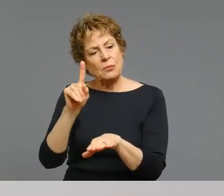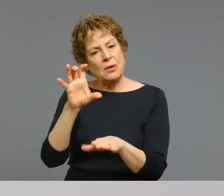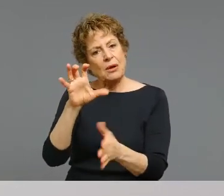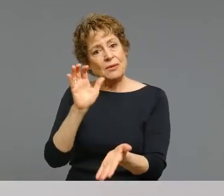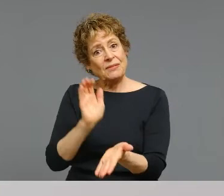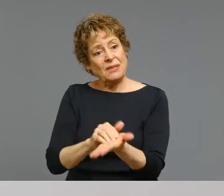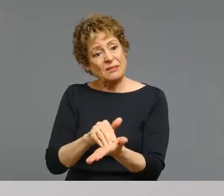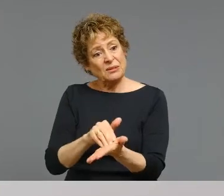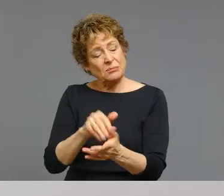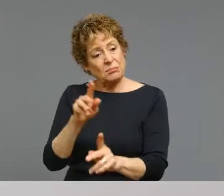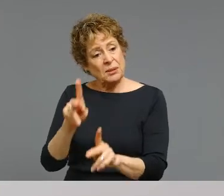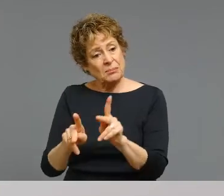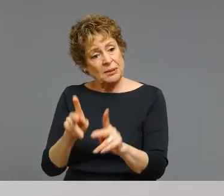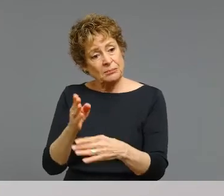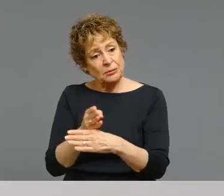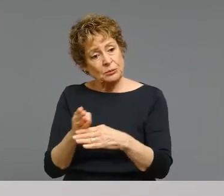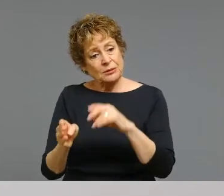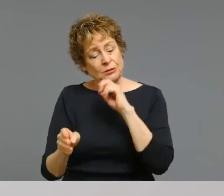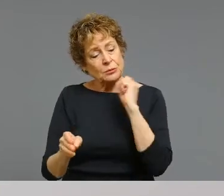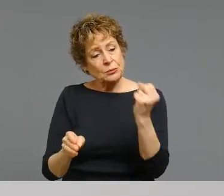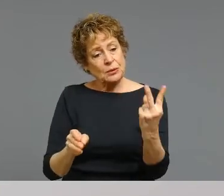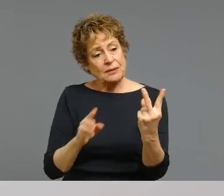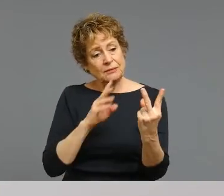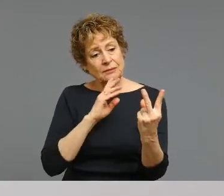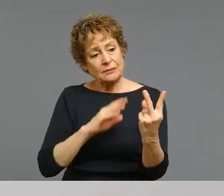between the ages of 12 and